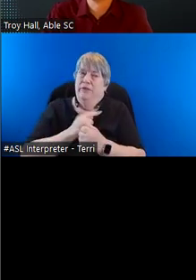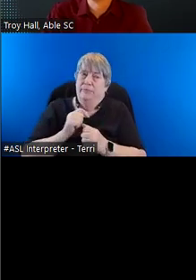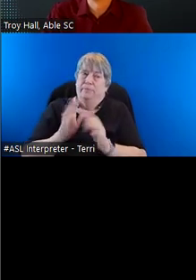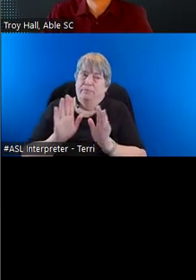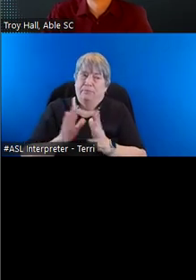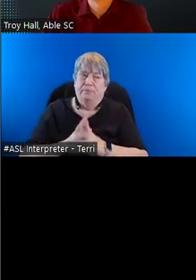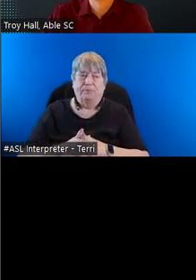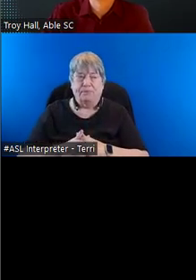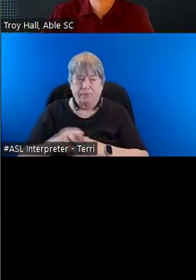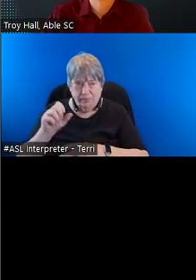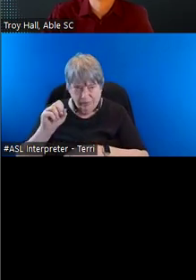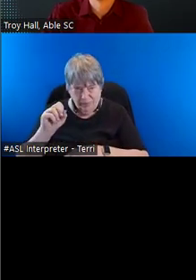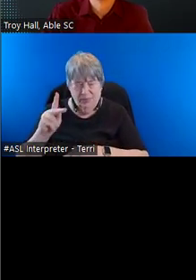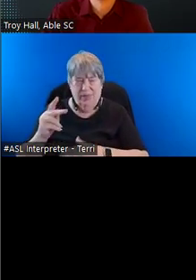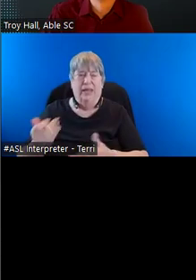Okay,